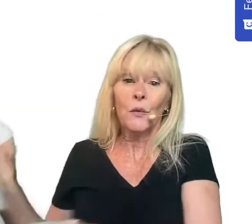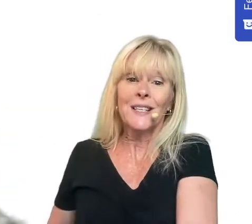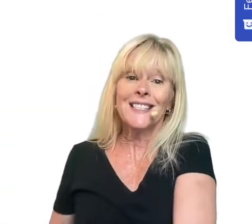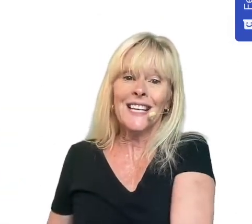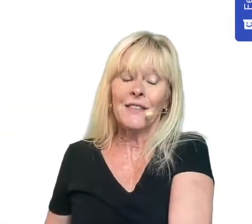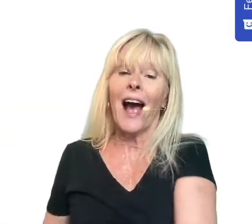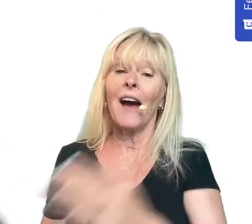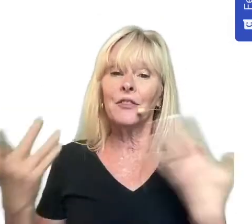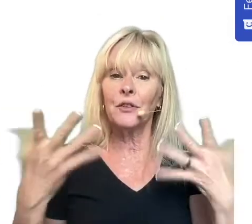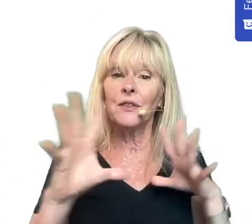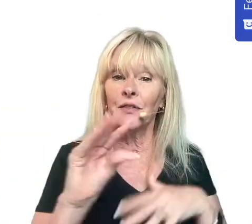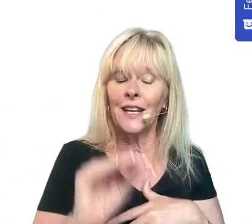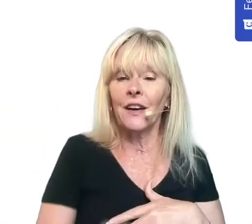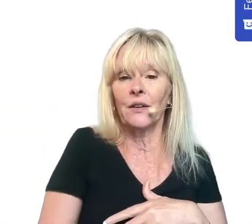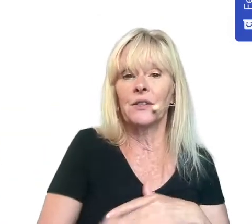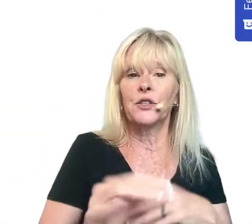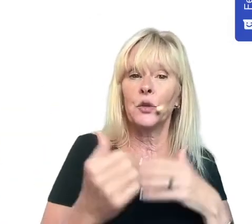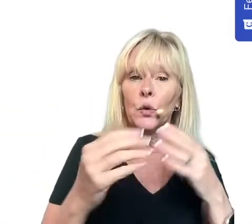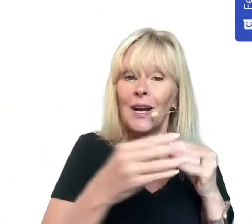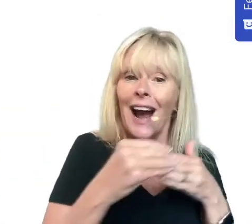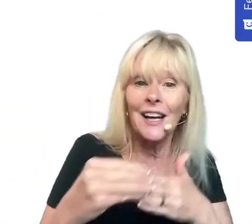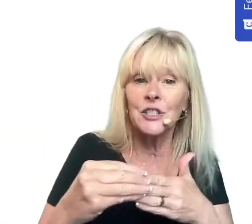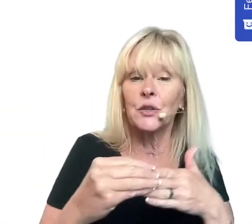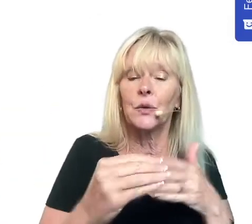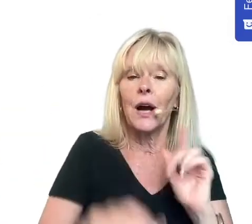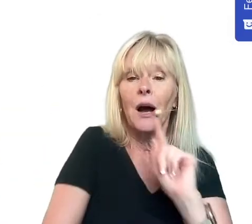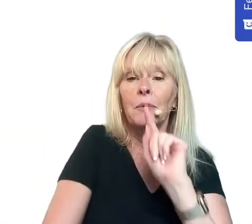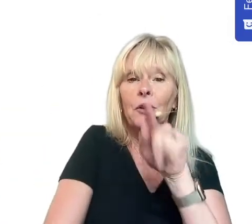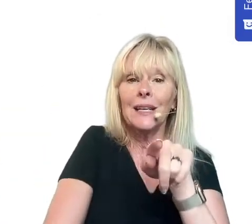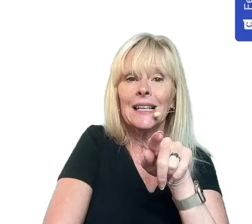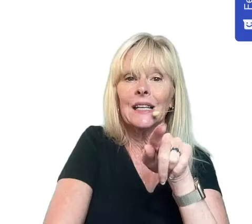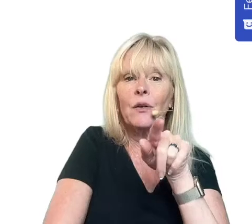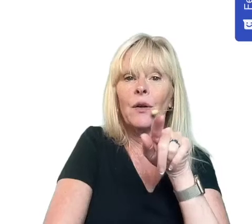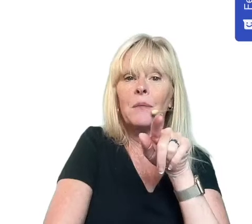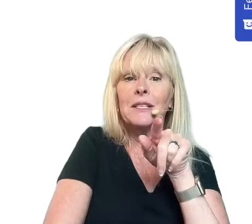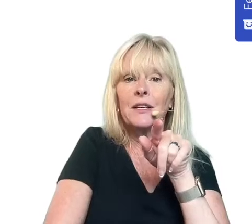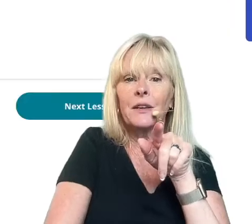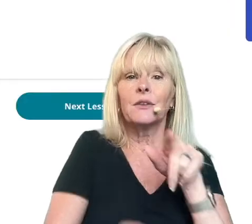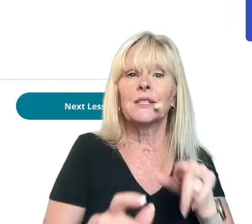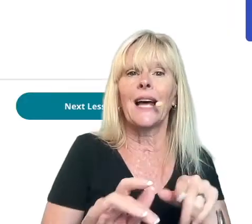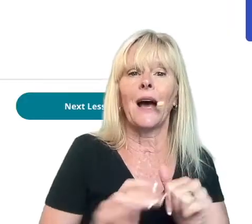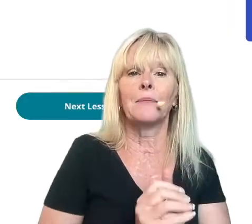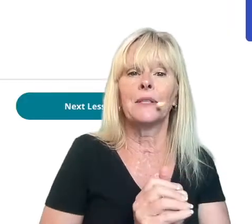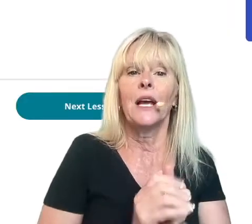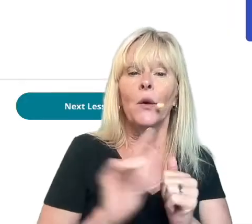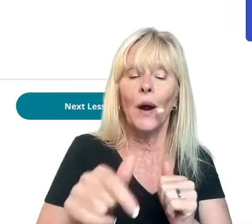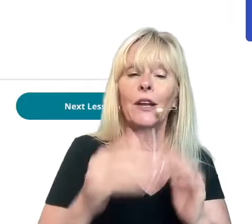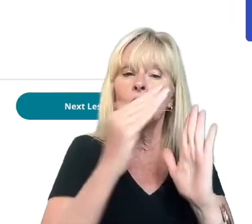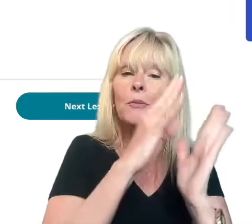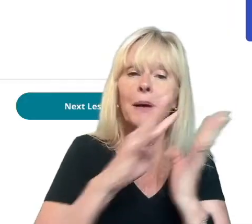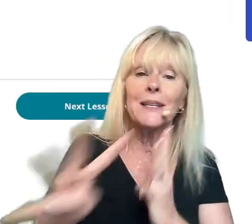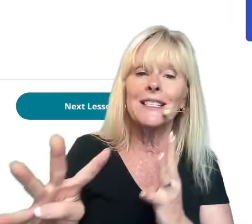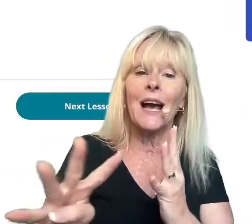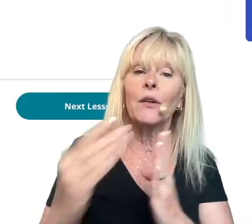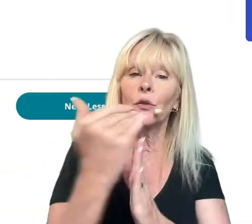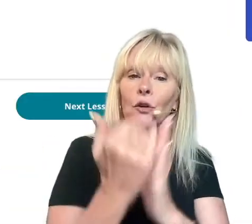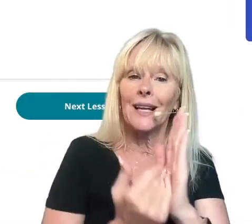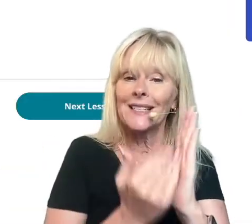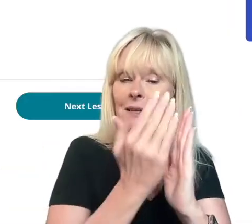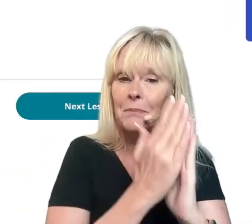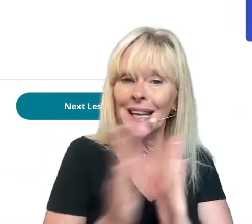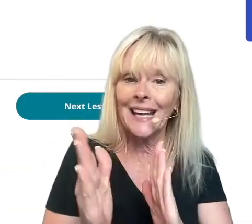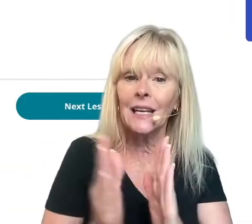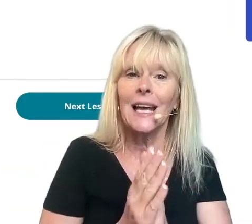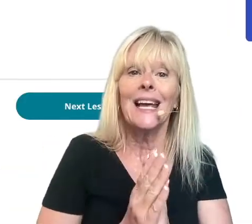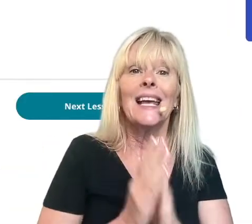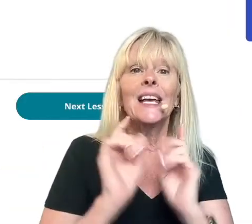what do you receive after the videos to guide you? You're going to click on the materials tabs. Right here, you'll be able to download your